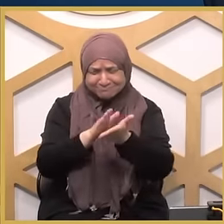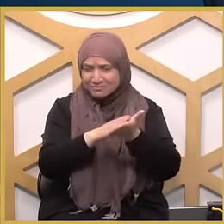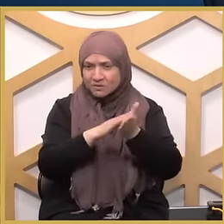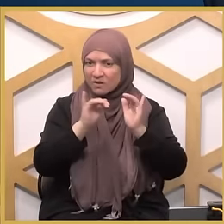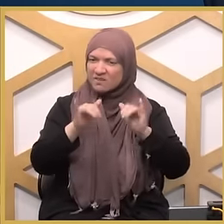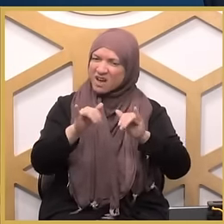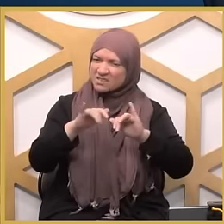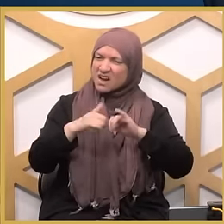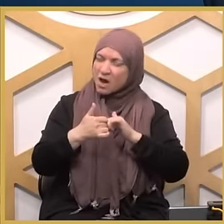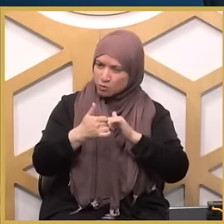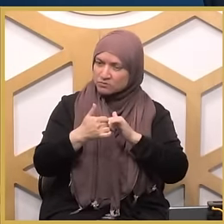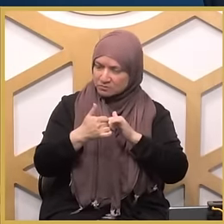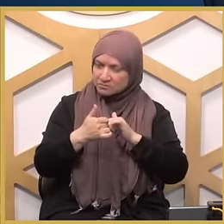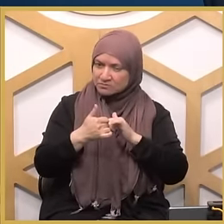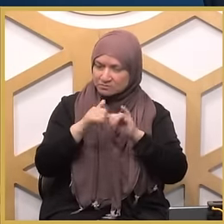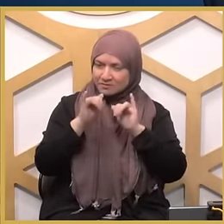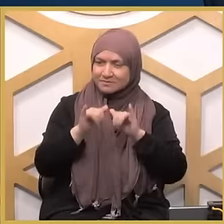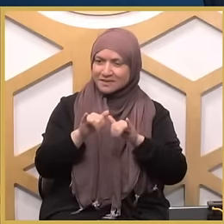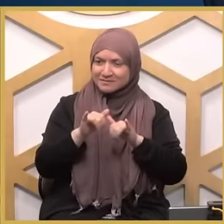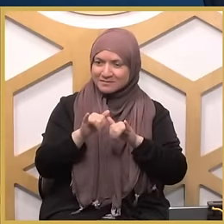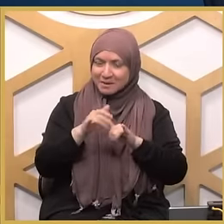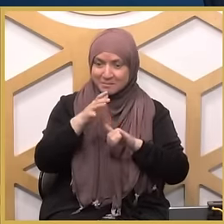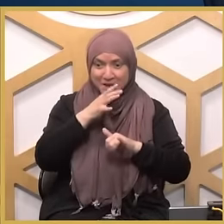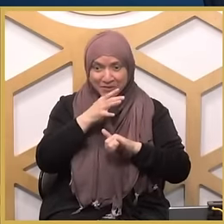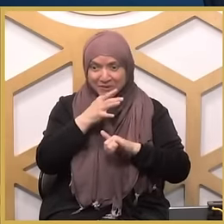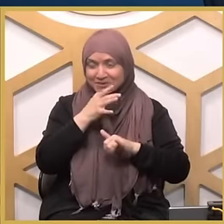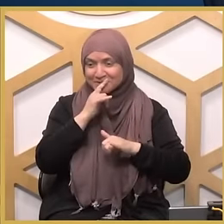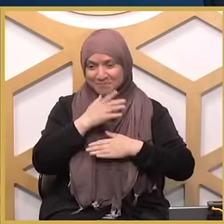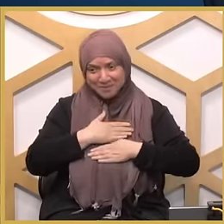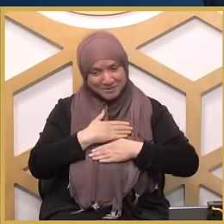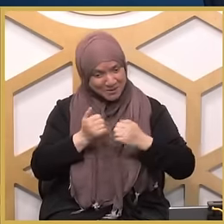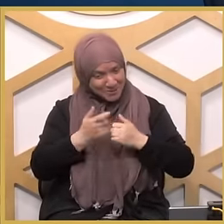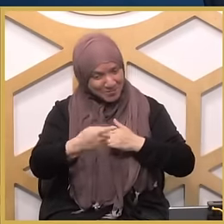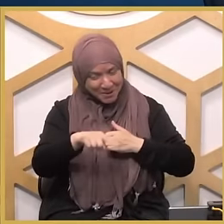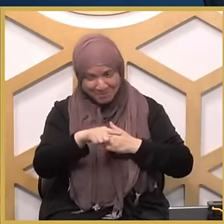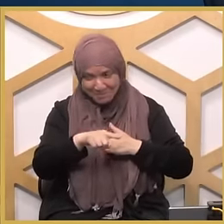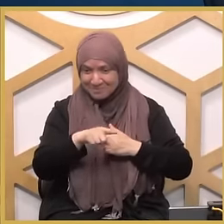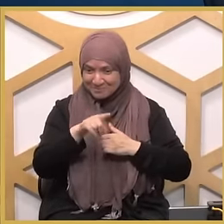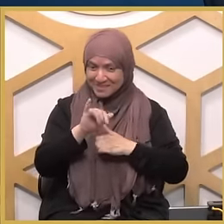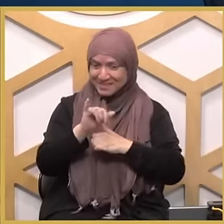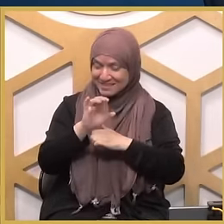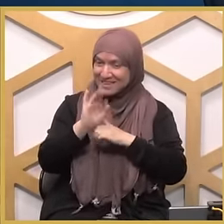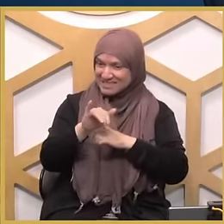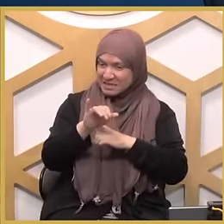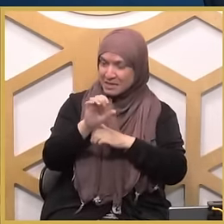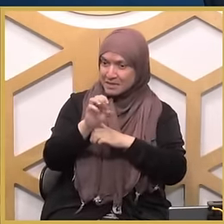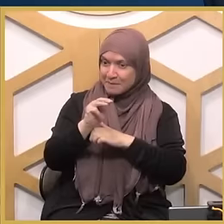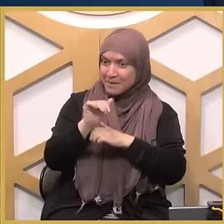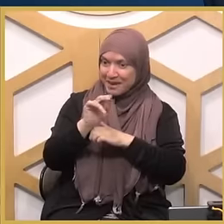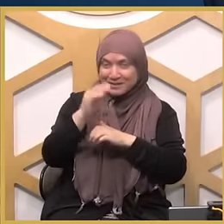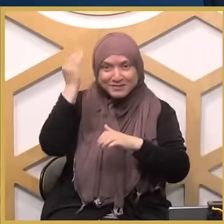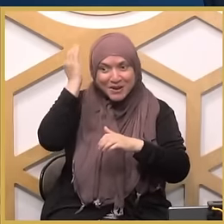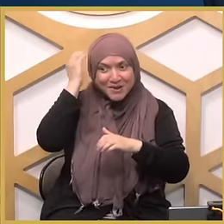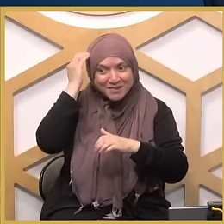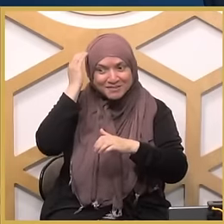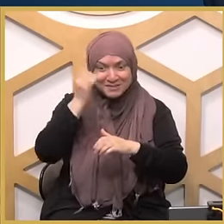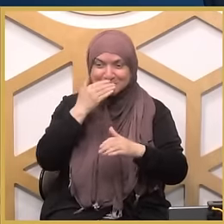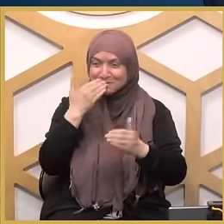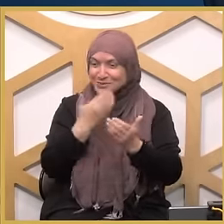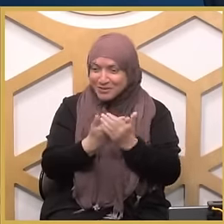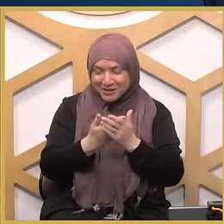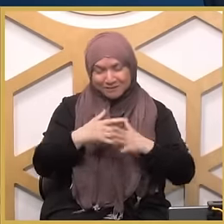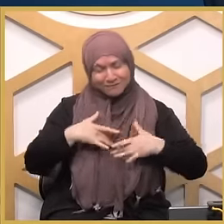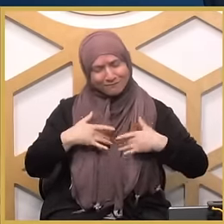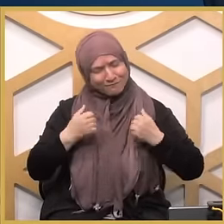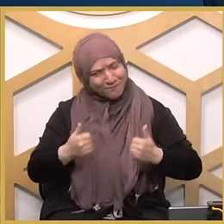more of this. How excited, how happy they feel that mom, dad, you know, they're looking at me, and they're